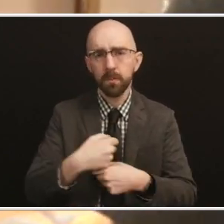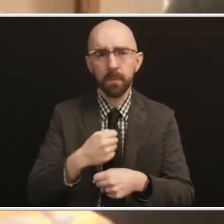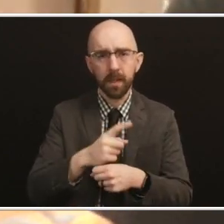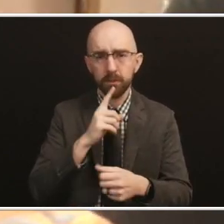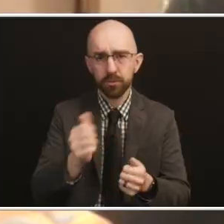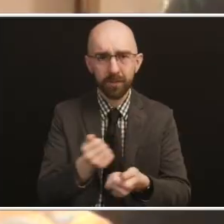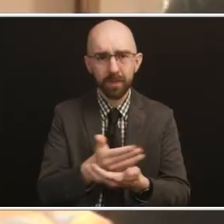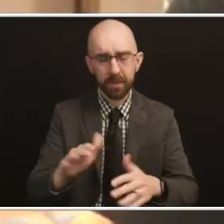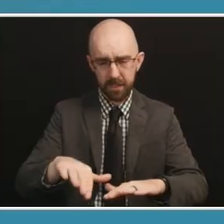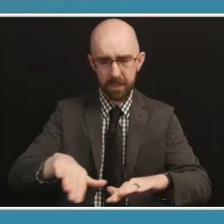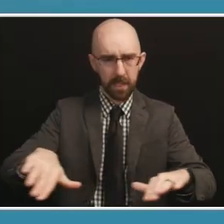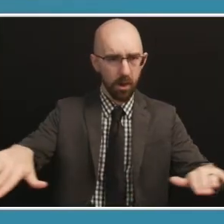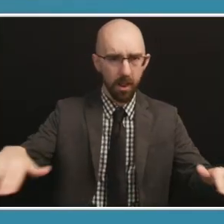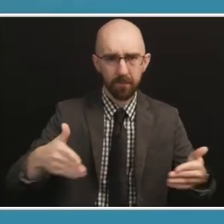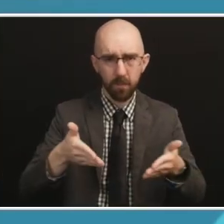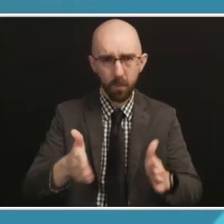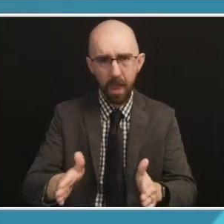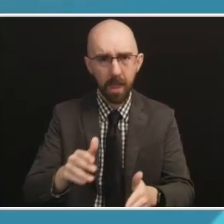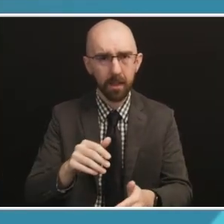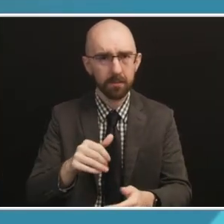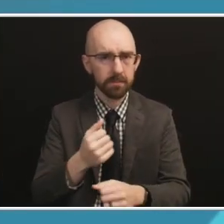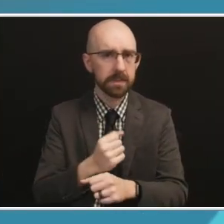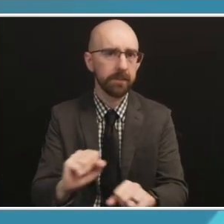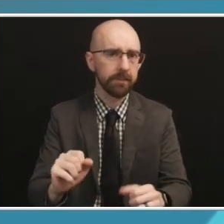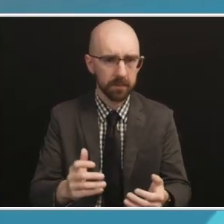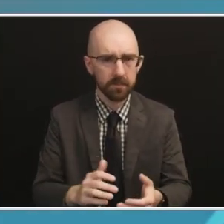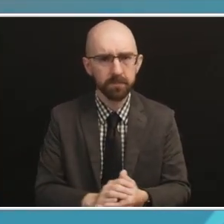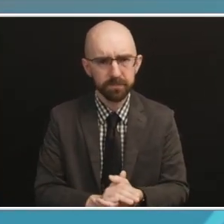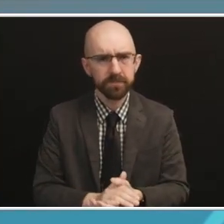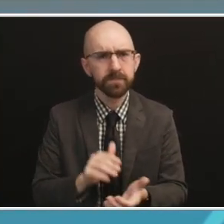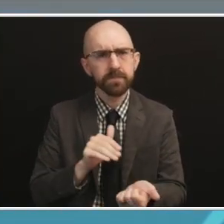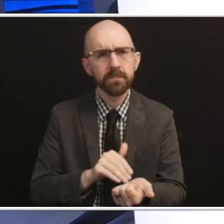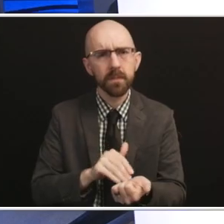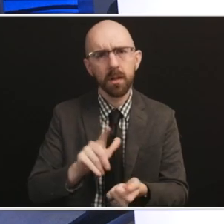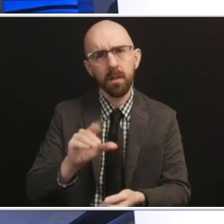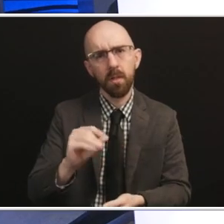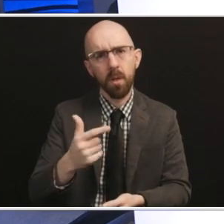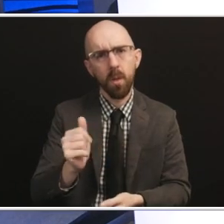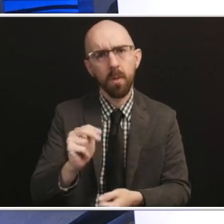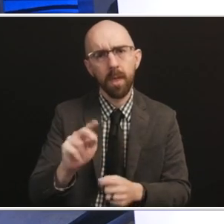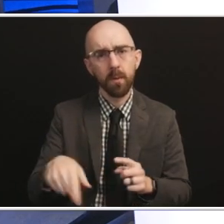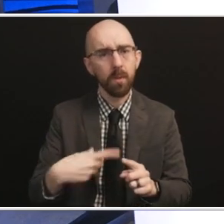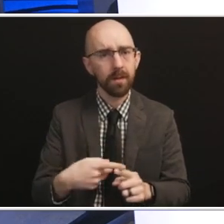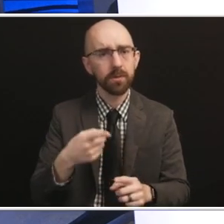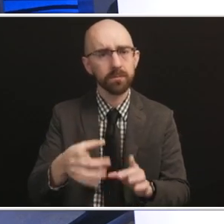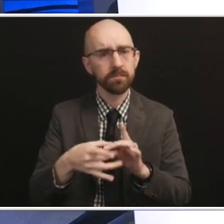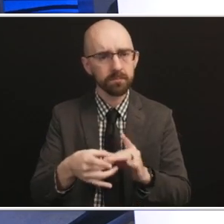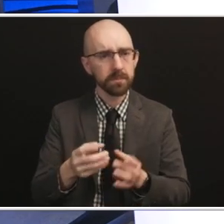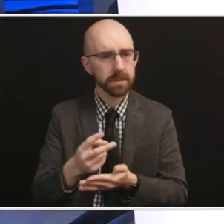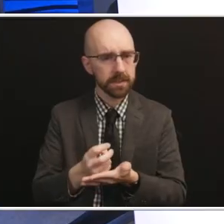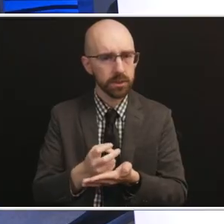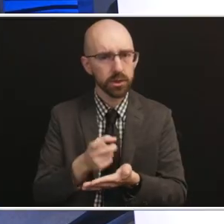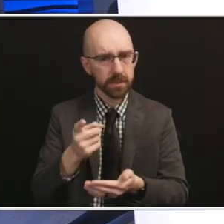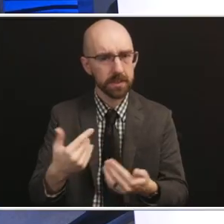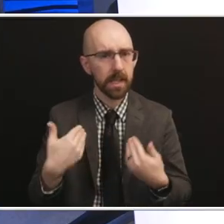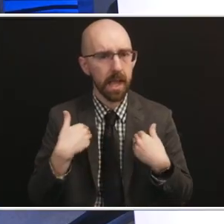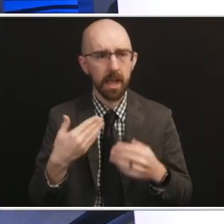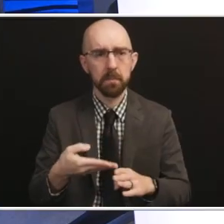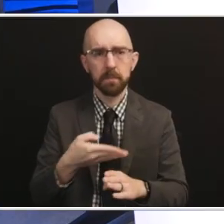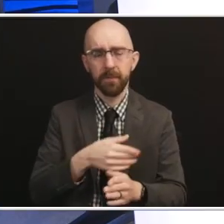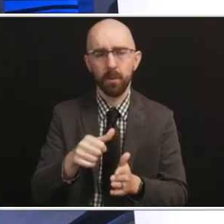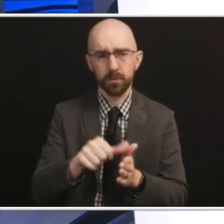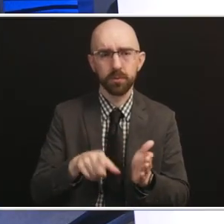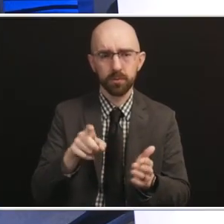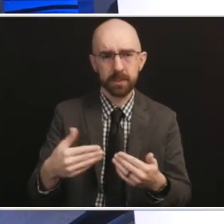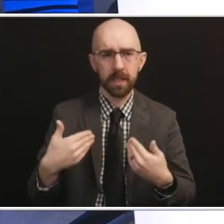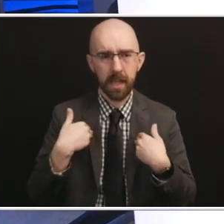his way. Dr. Logan, when it comes to the kinds of seizures Brad was having, he said before the surgery he was having them in a